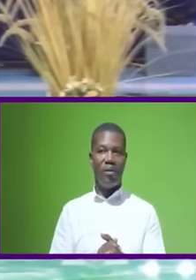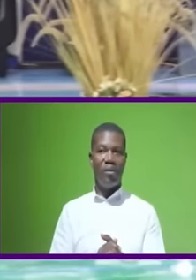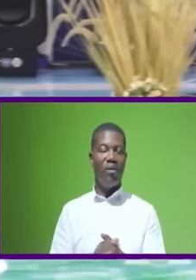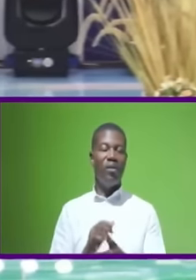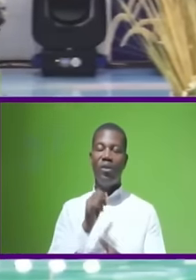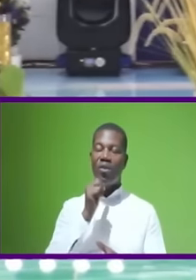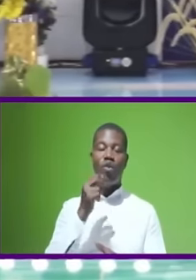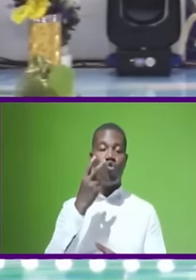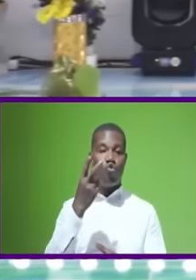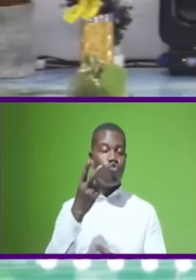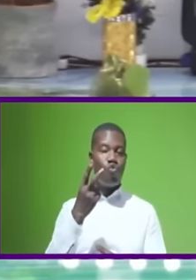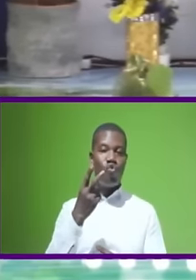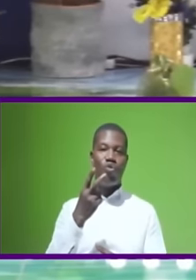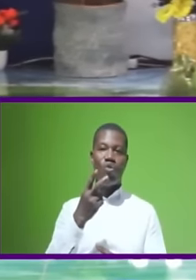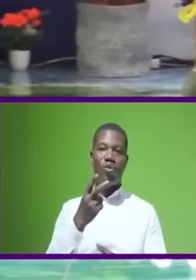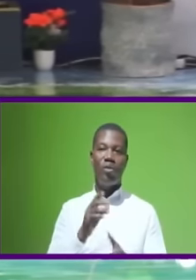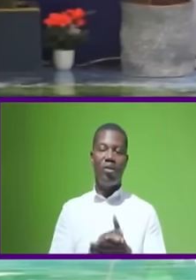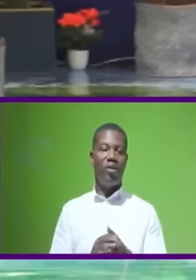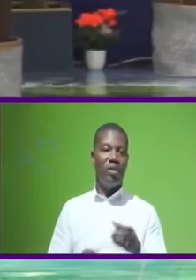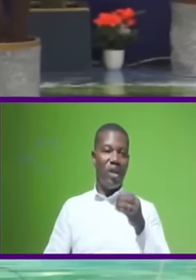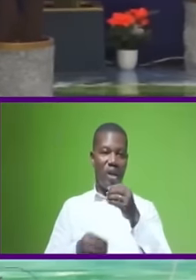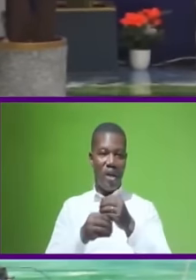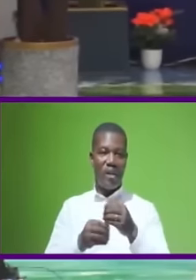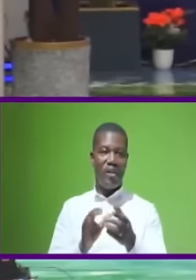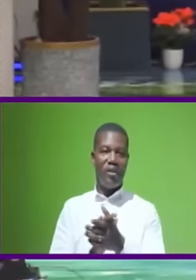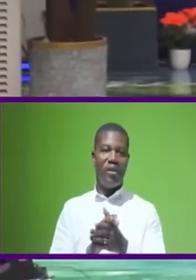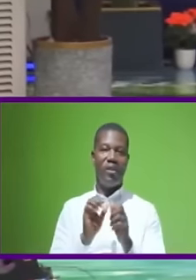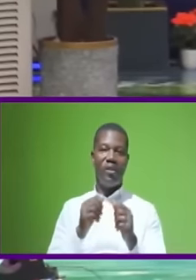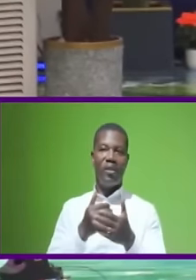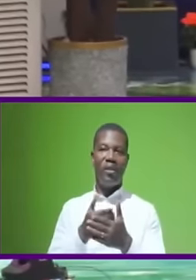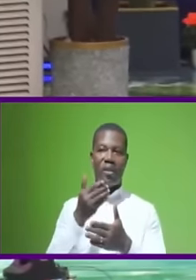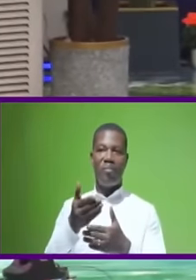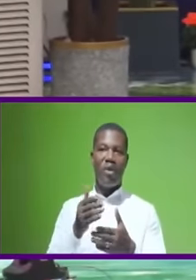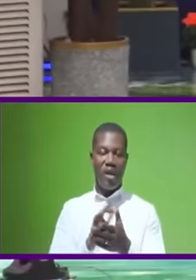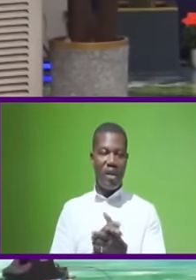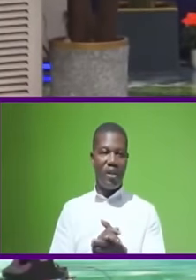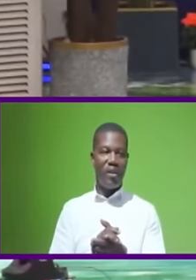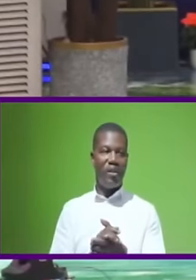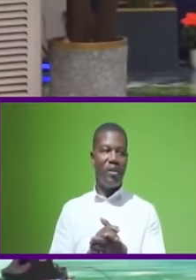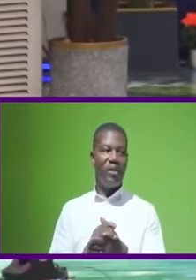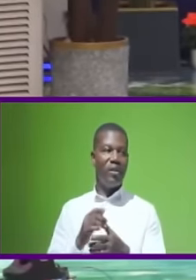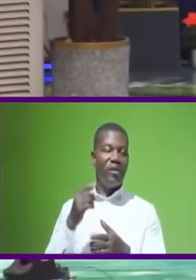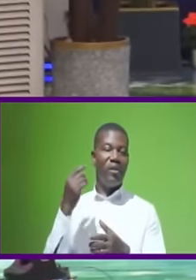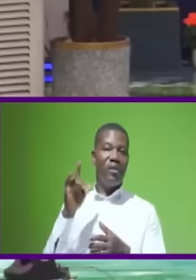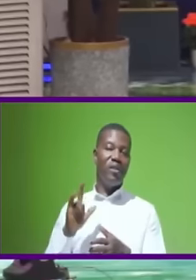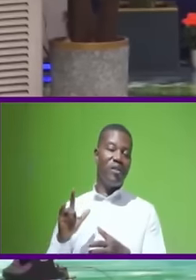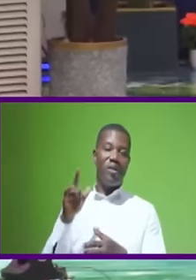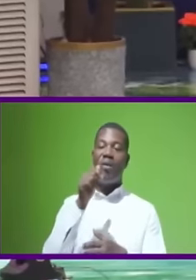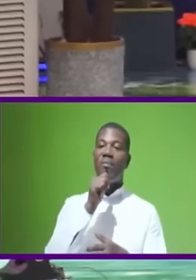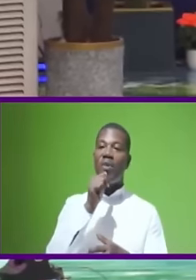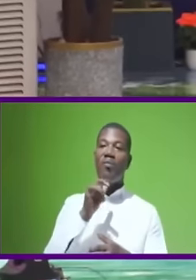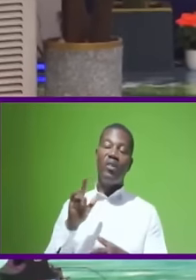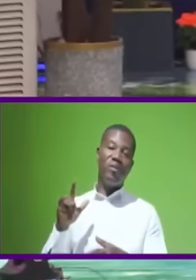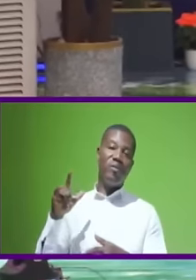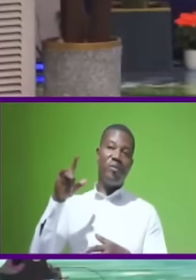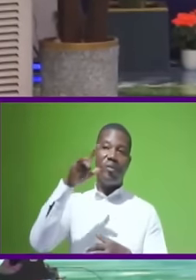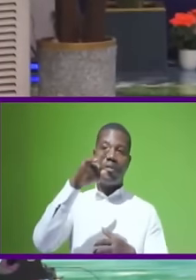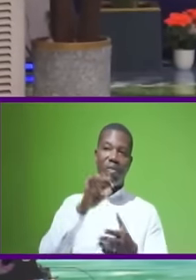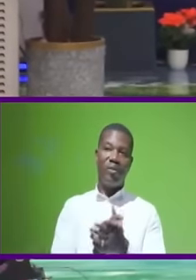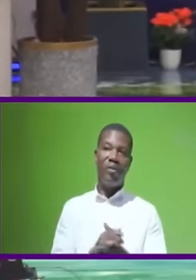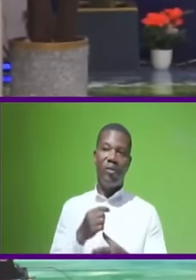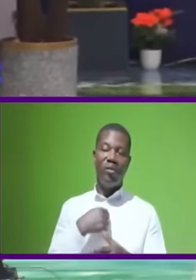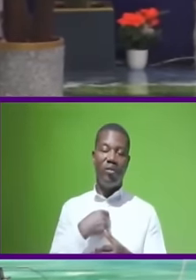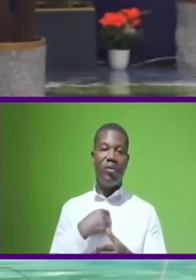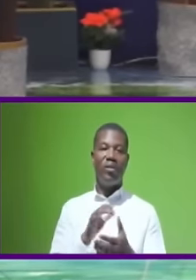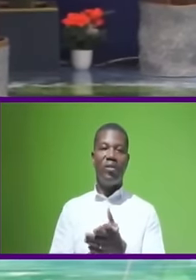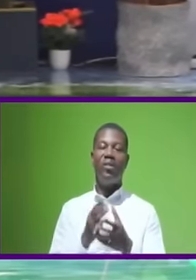two. Debbie. I want the Kakrabi cover, I want a helicopter. Hey. What a private jet. Yes. Oh, Adam.